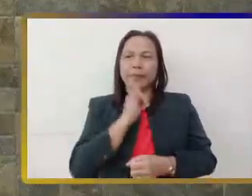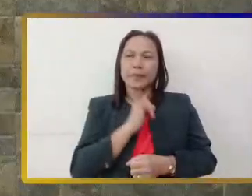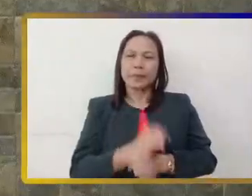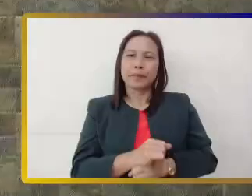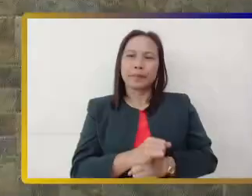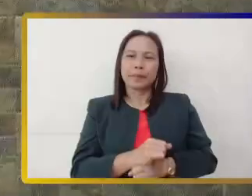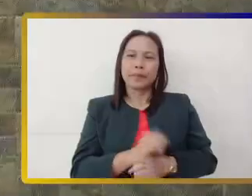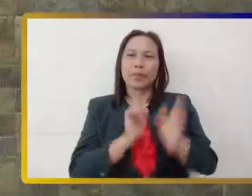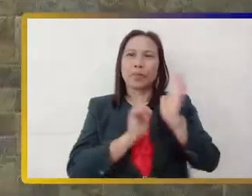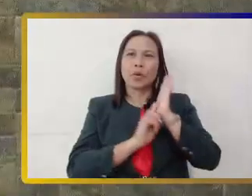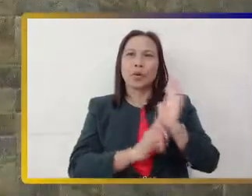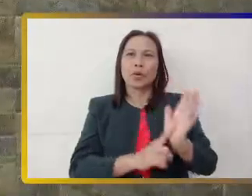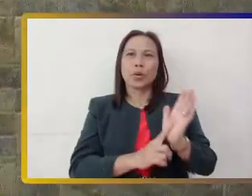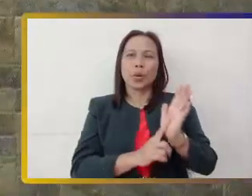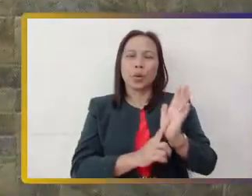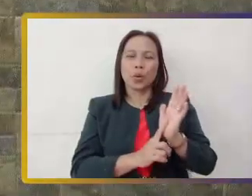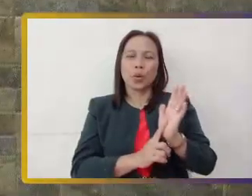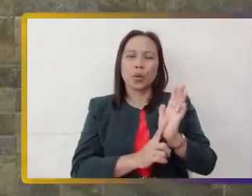ng